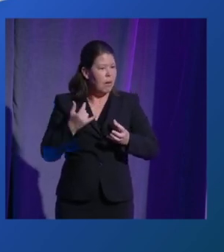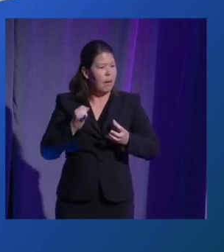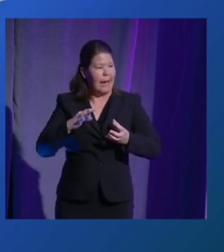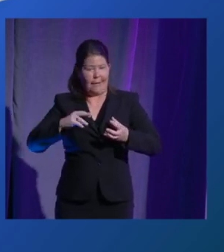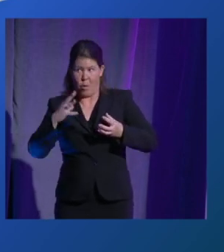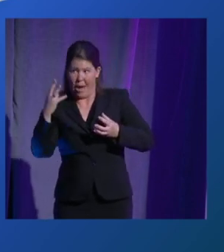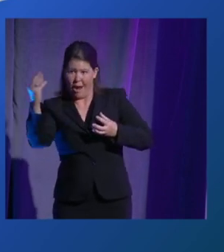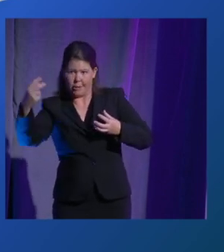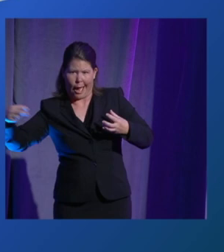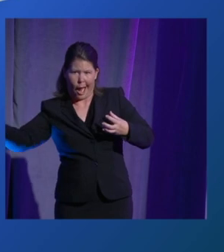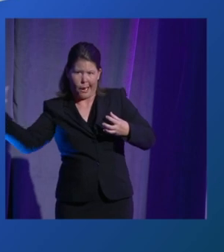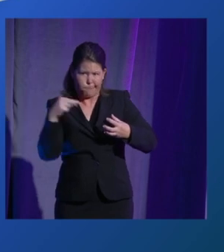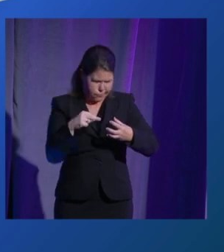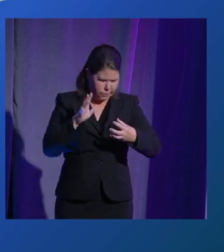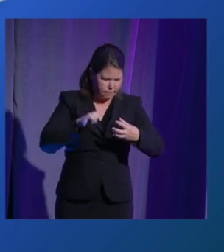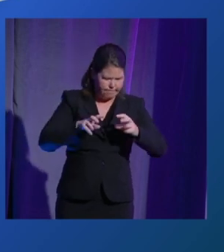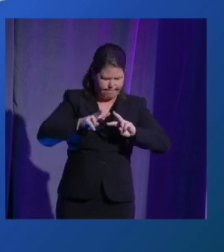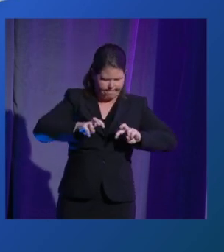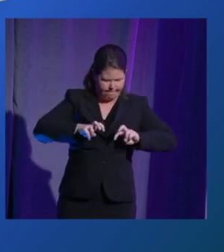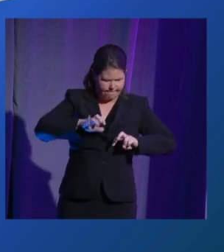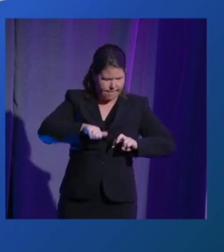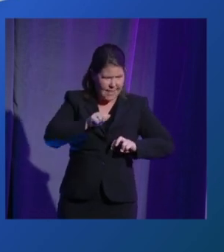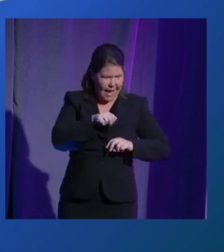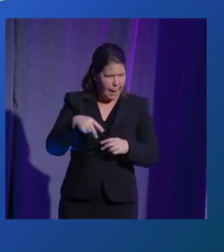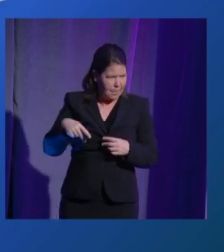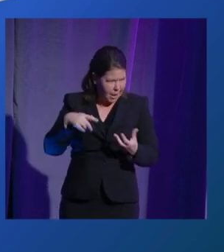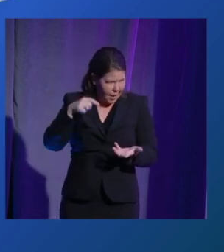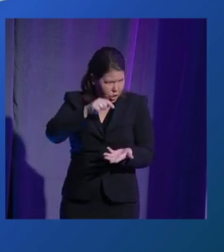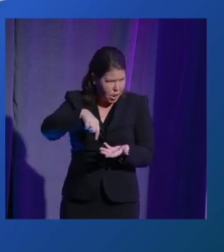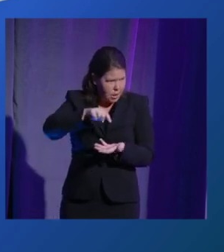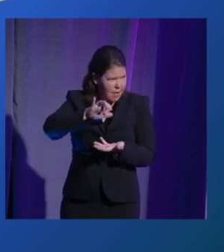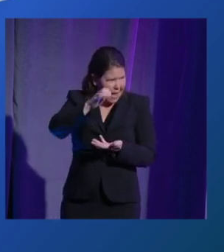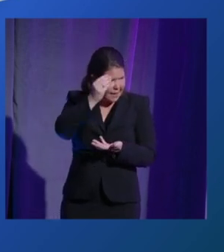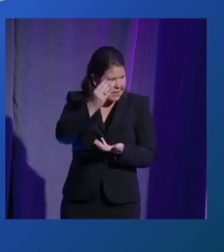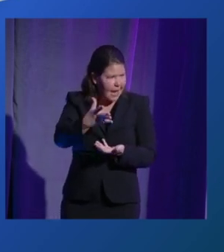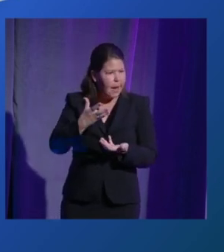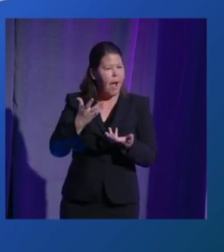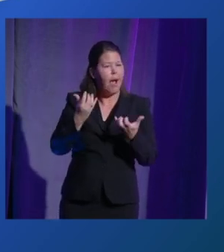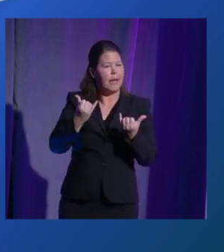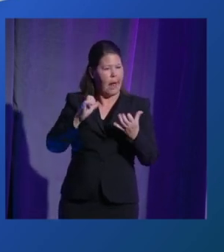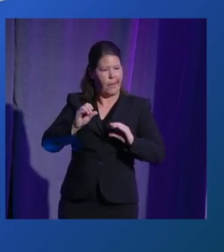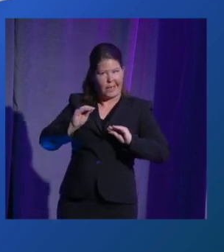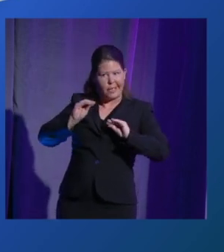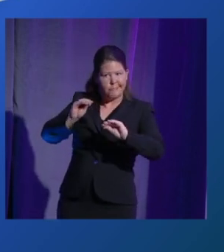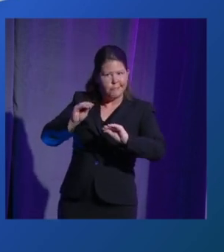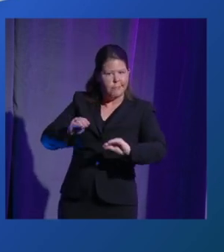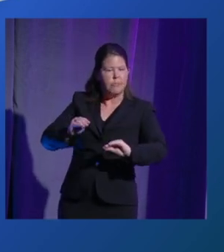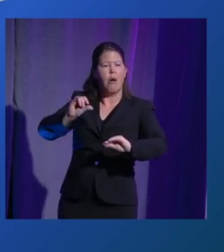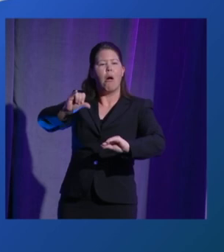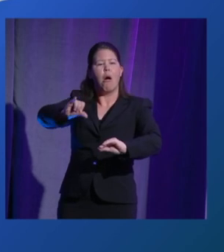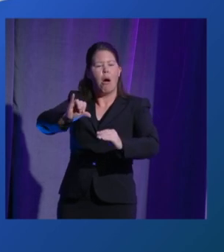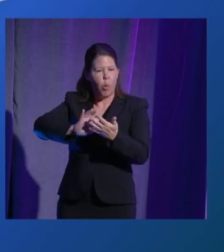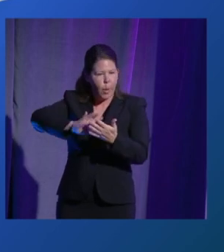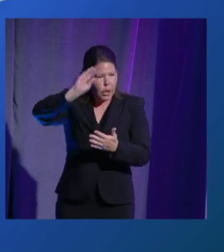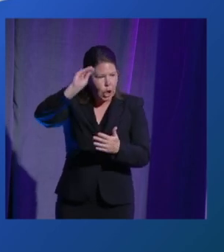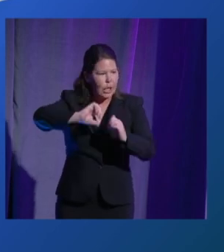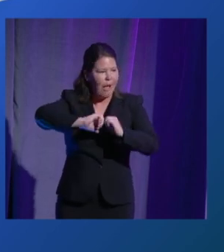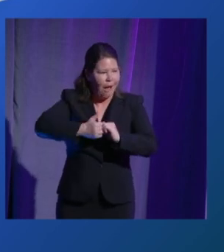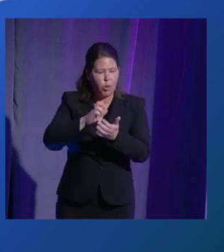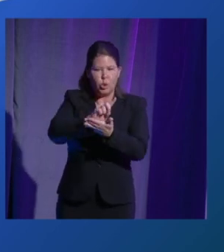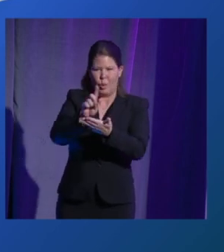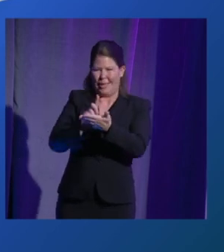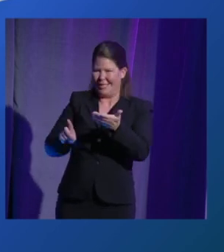lying ahead in new applications we are starting to think about how to design systems that we can control so that we can